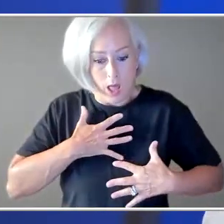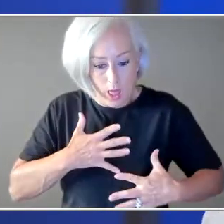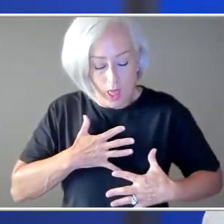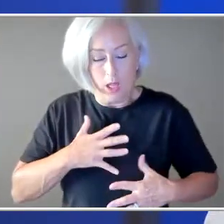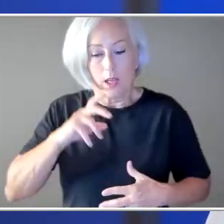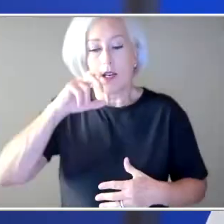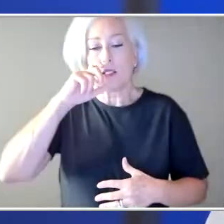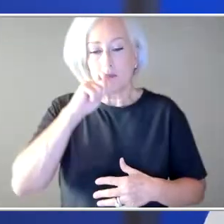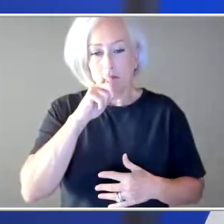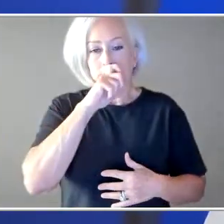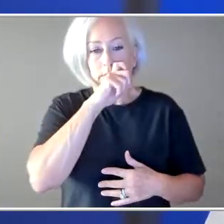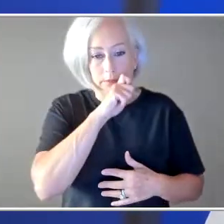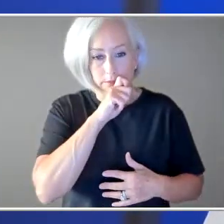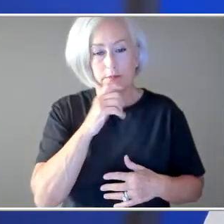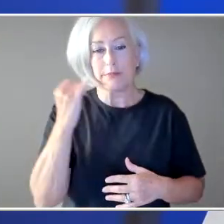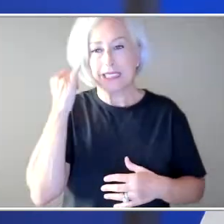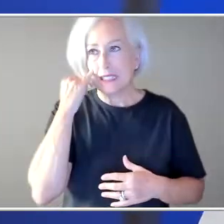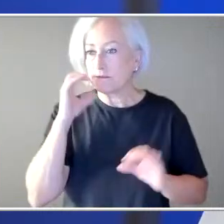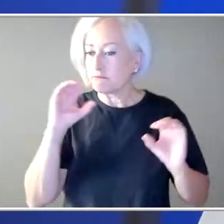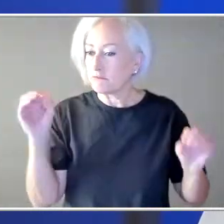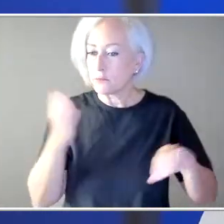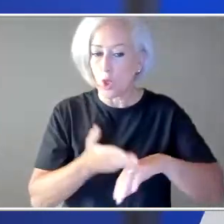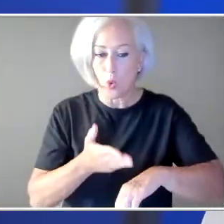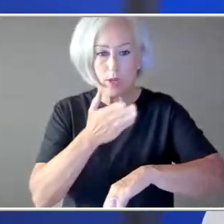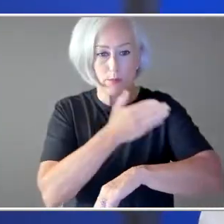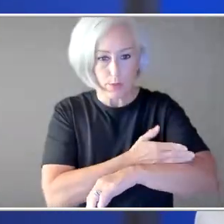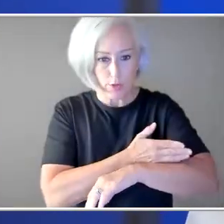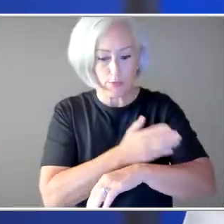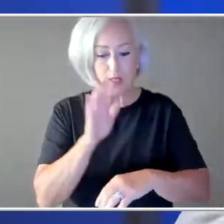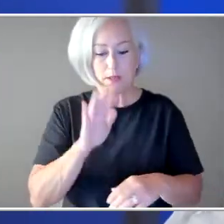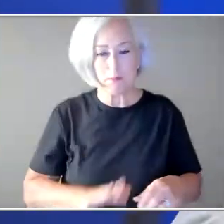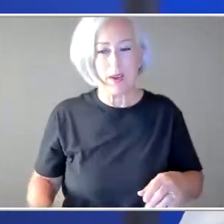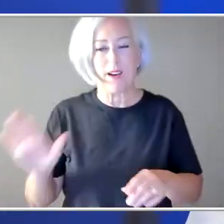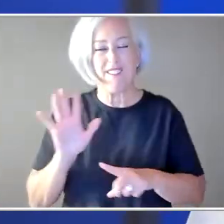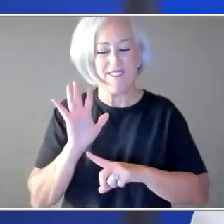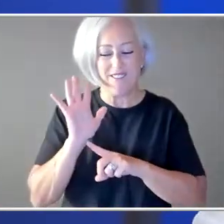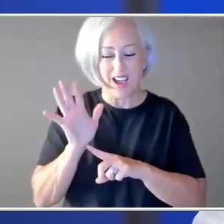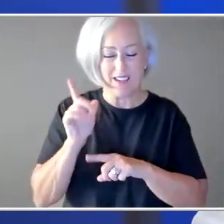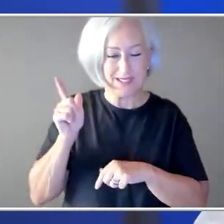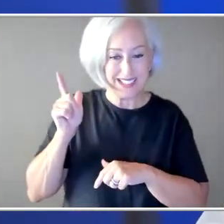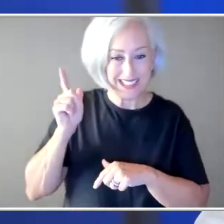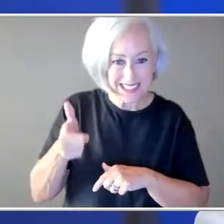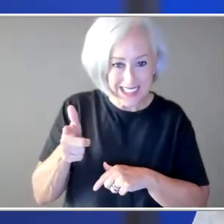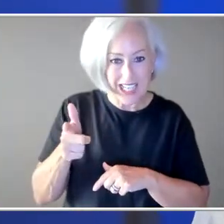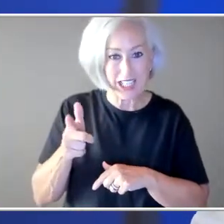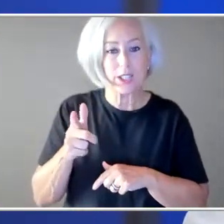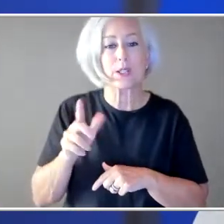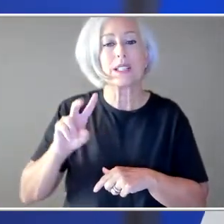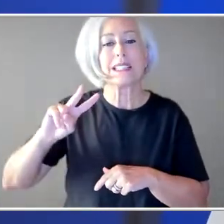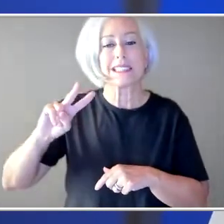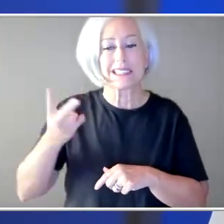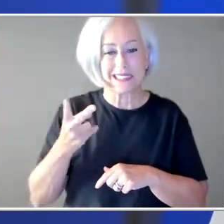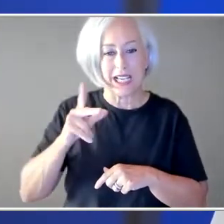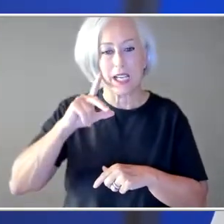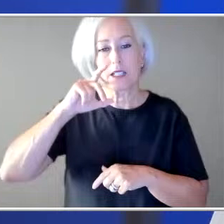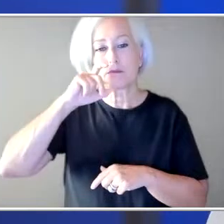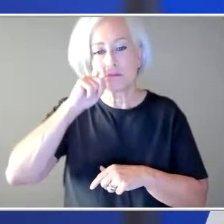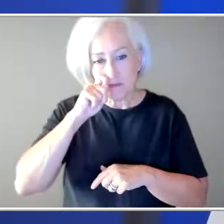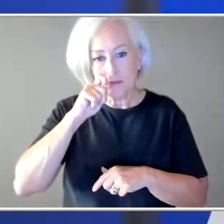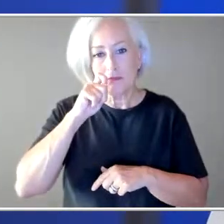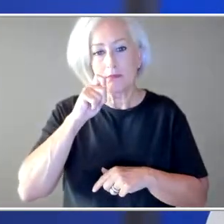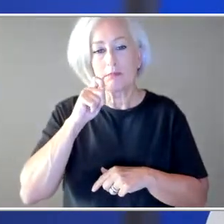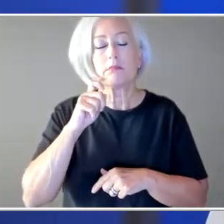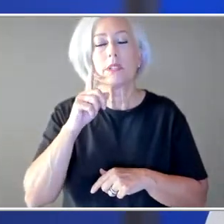if you're not having improvement, about 5 minutes later, you would spray the second dose on the same side of the nose.